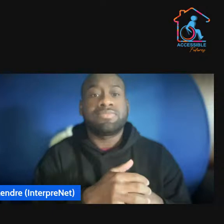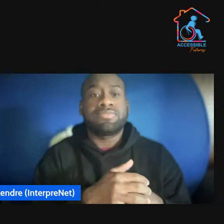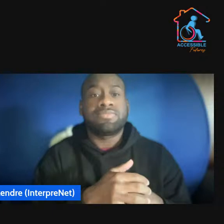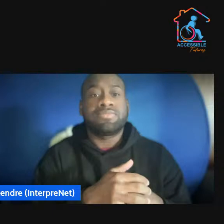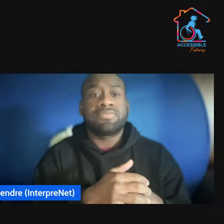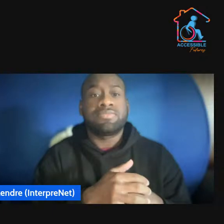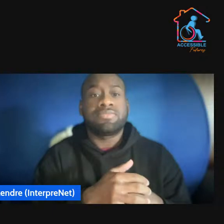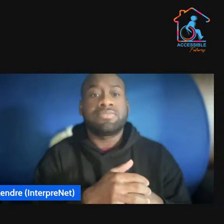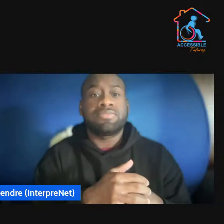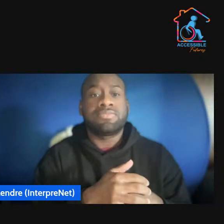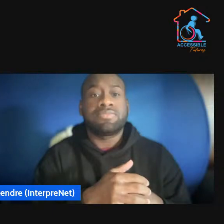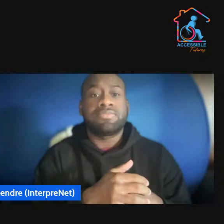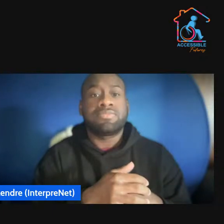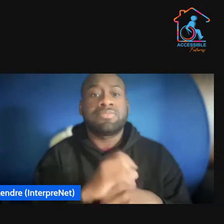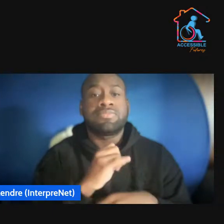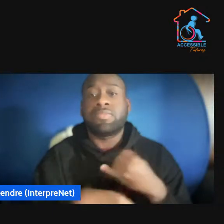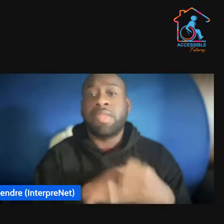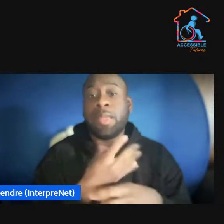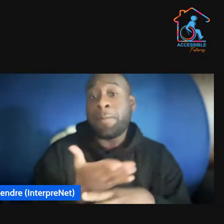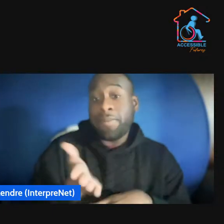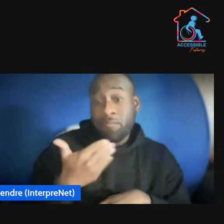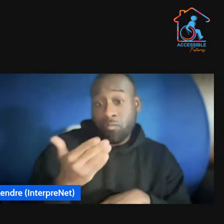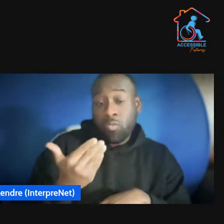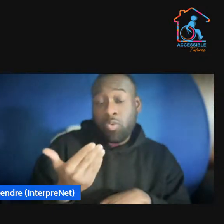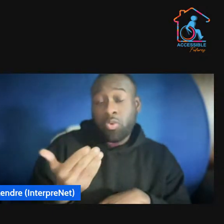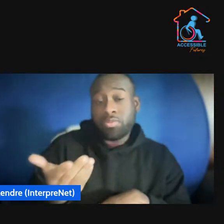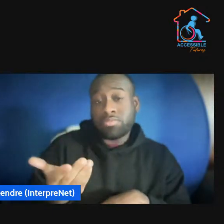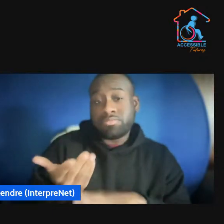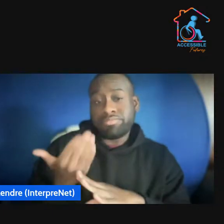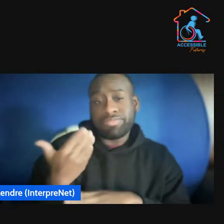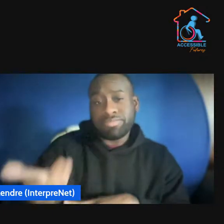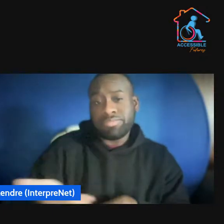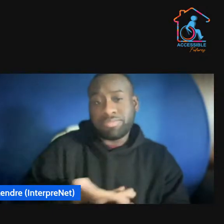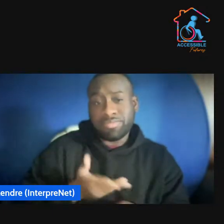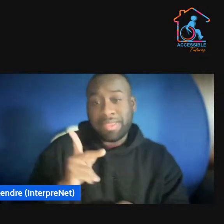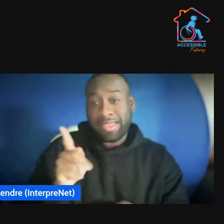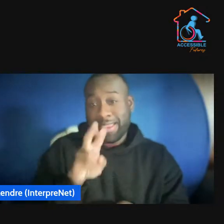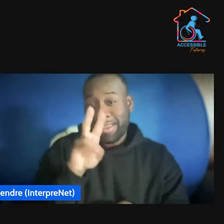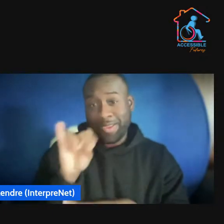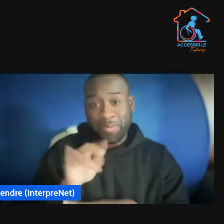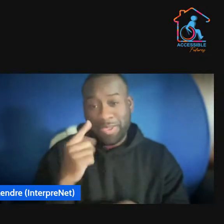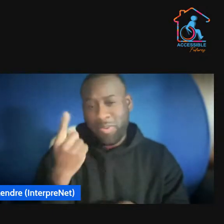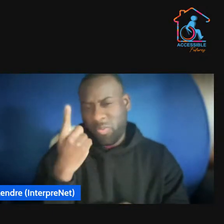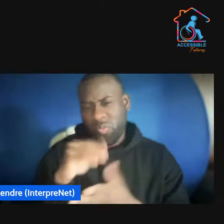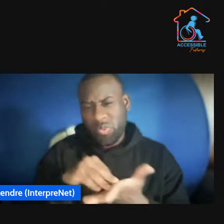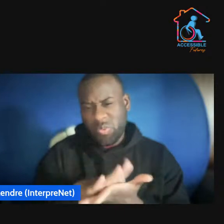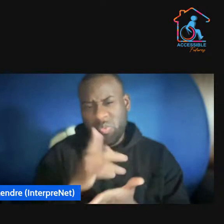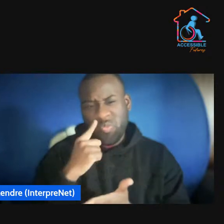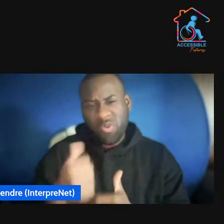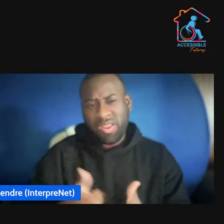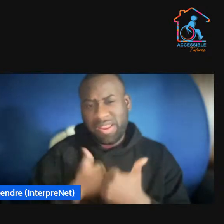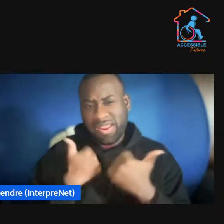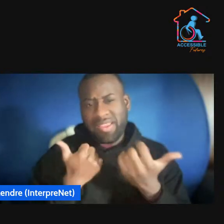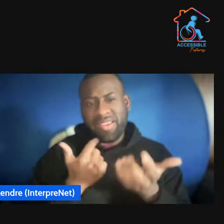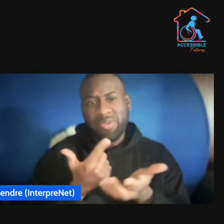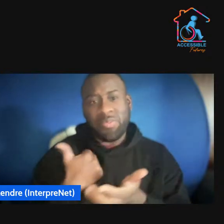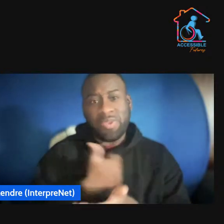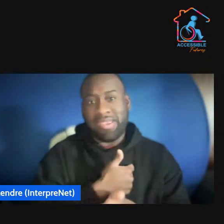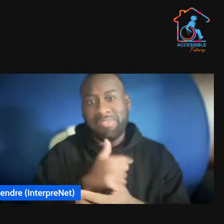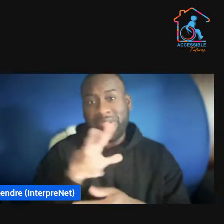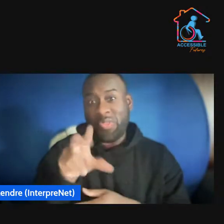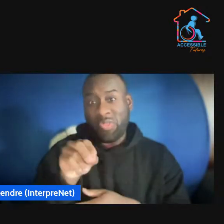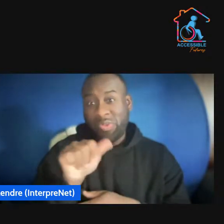but before we bring on Carrie to talk about that, we've got one note for our live viewers. We are on a 30-second